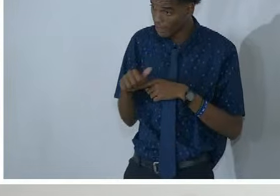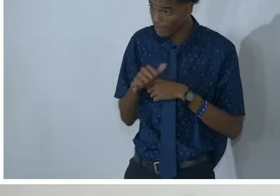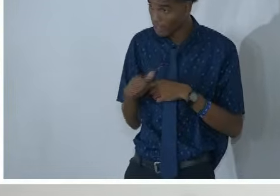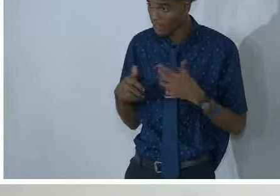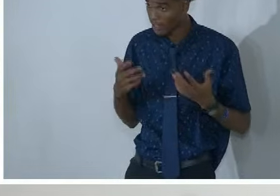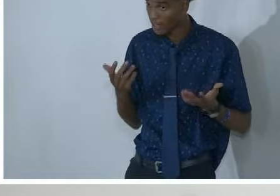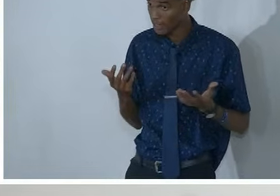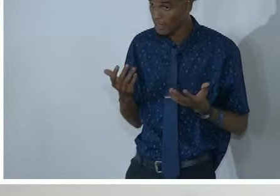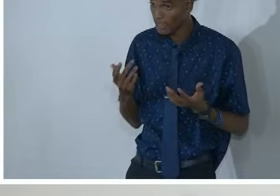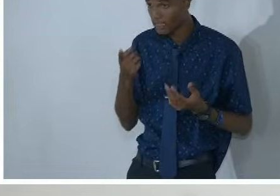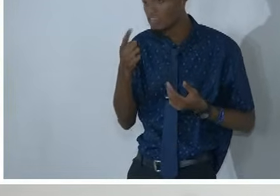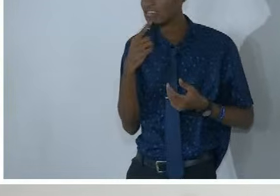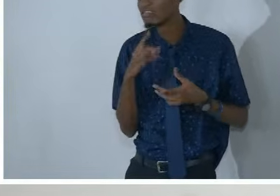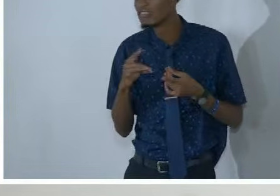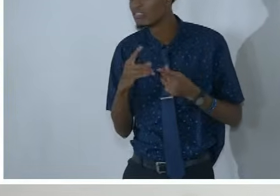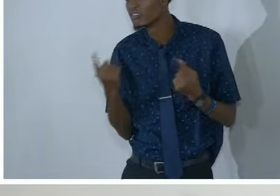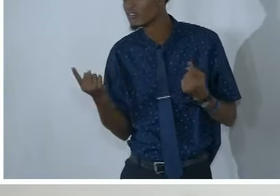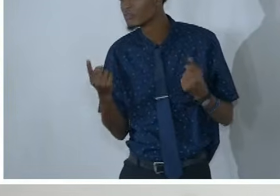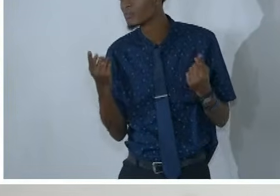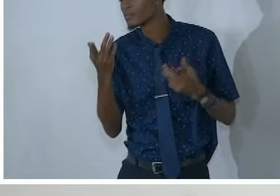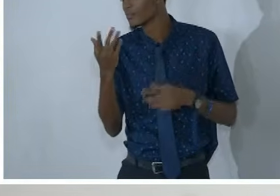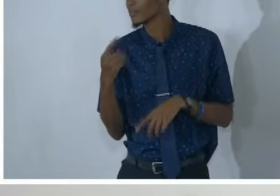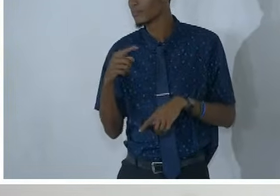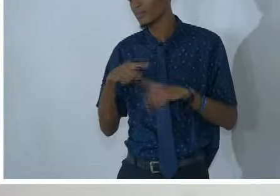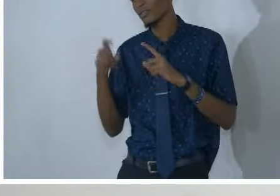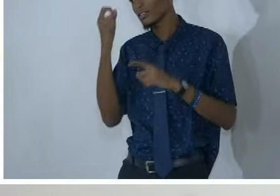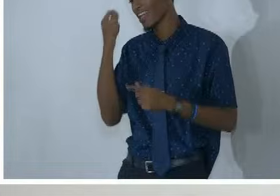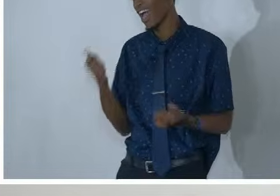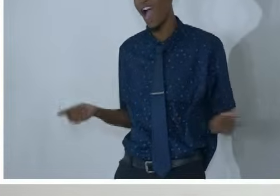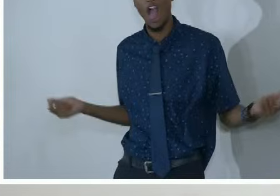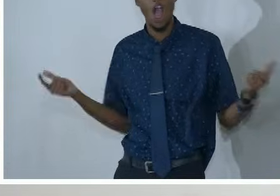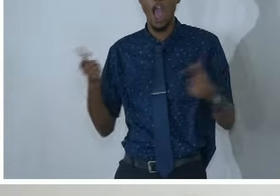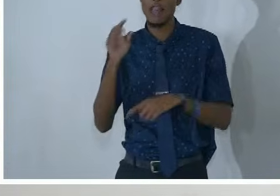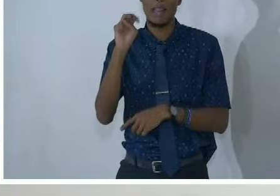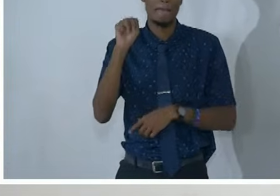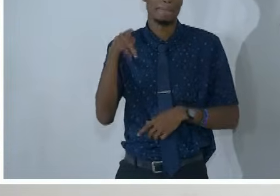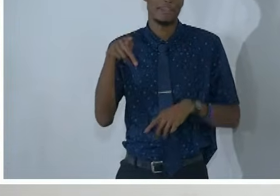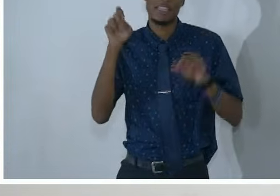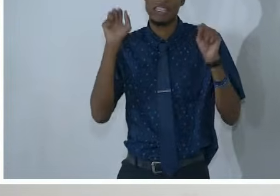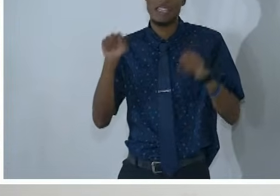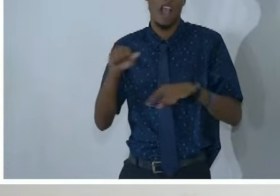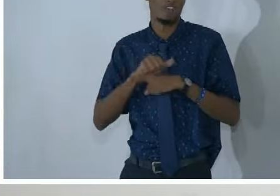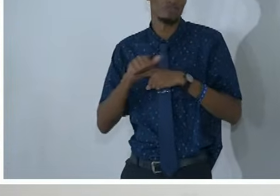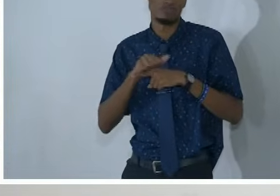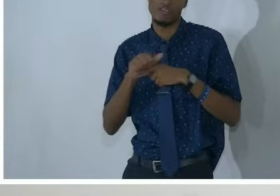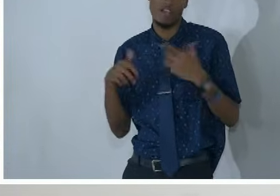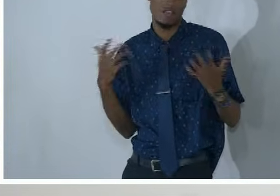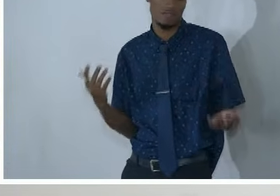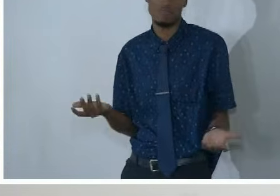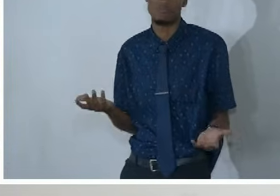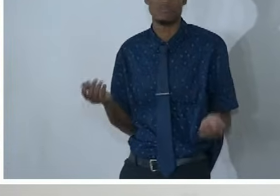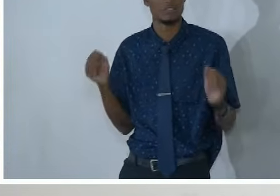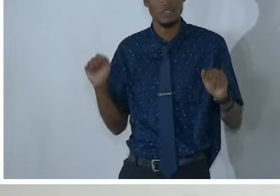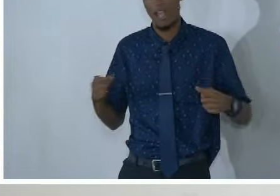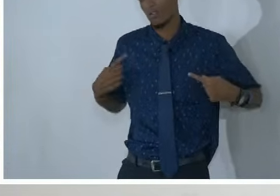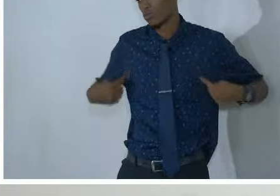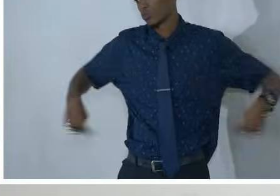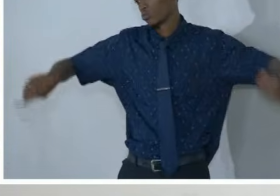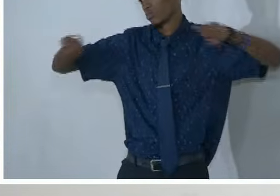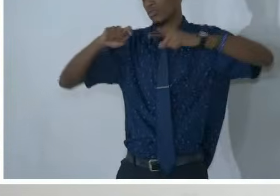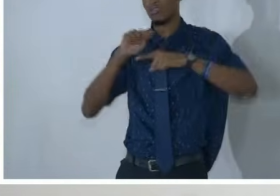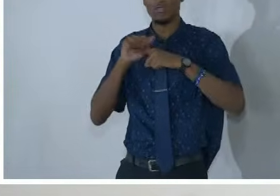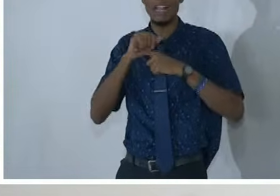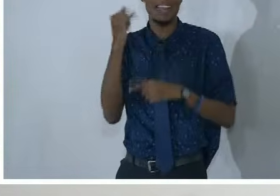well, every MP can be trained. And, you know, even if the Ministry of